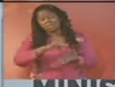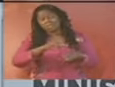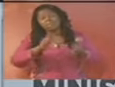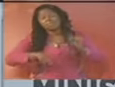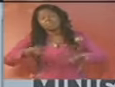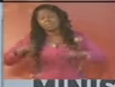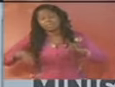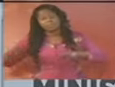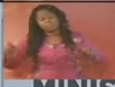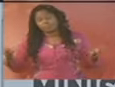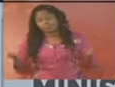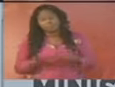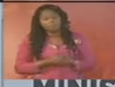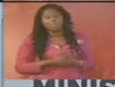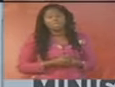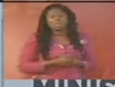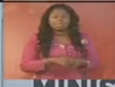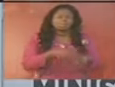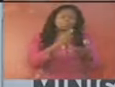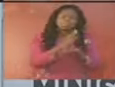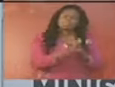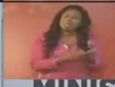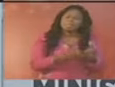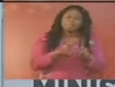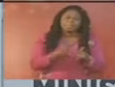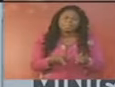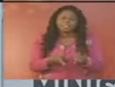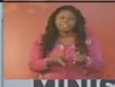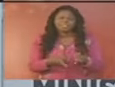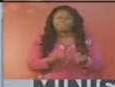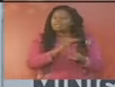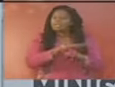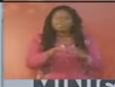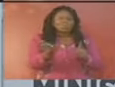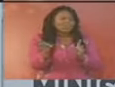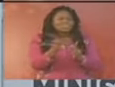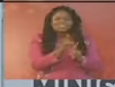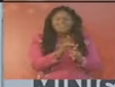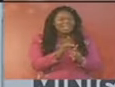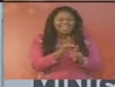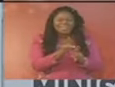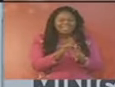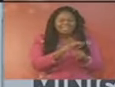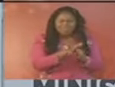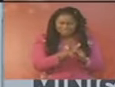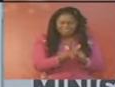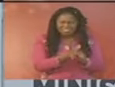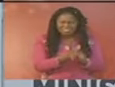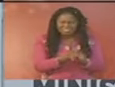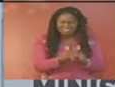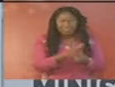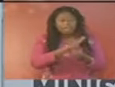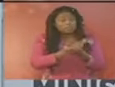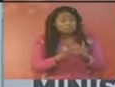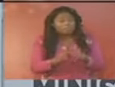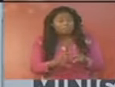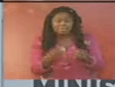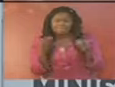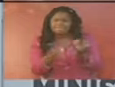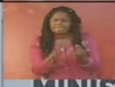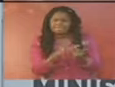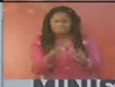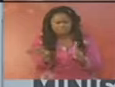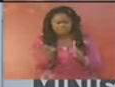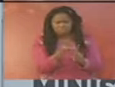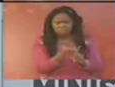in the infectivity of the pathogen as time progresses. There are different strains, there's mutation, and there's a lot of variables